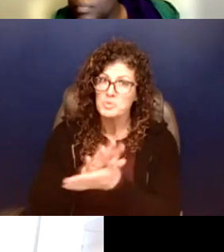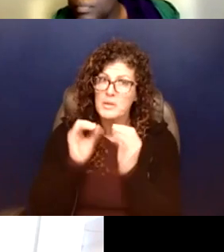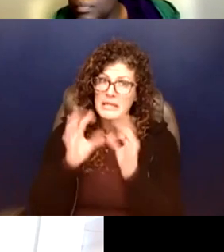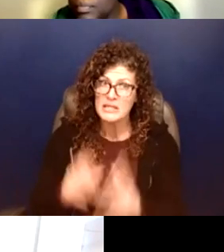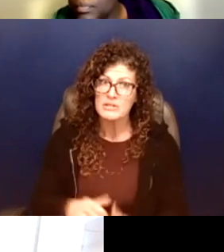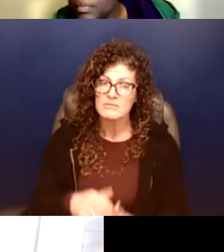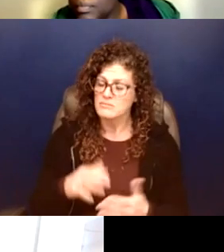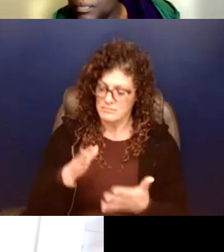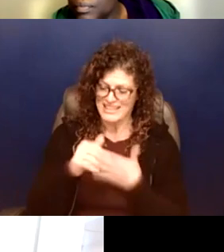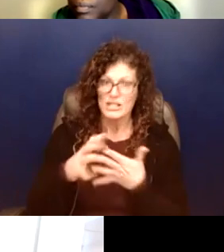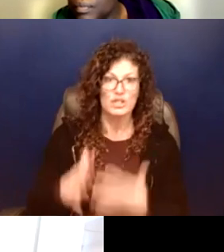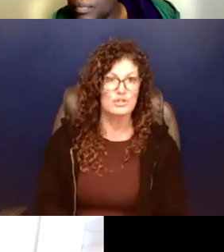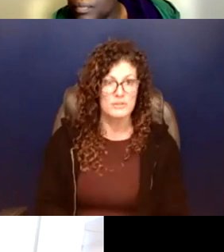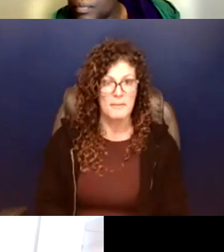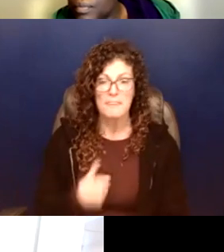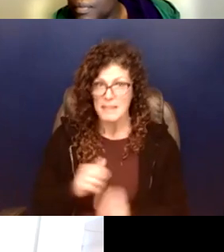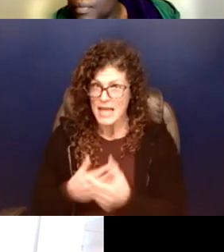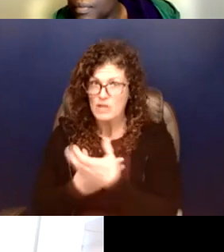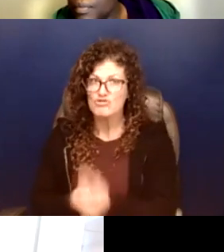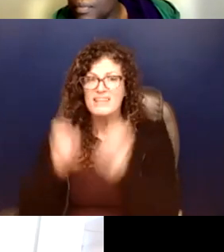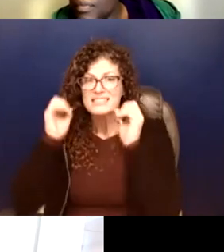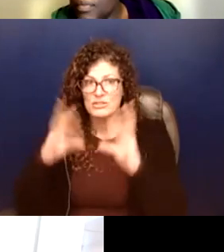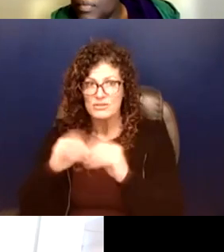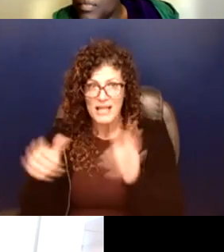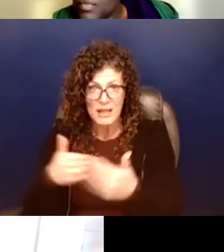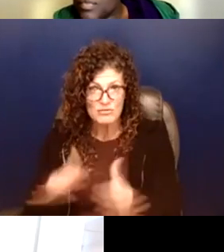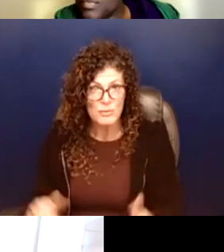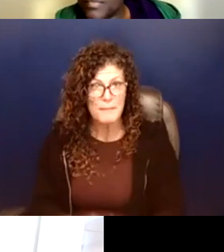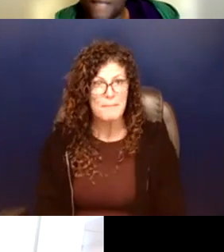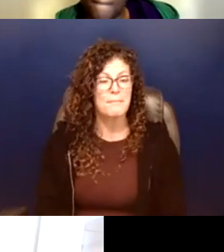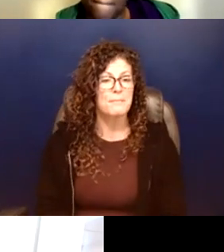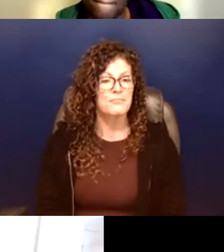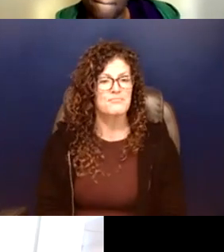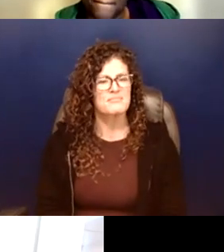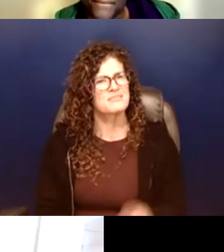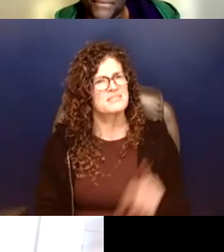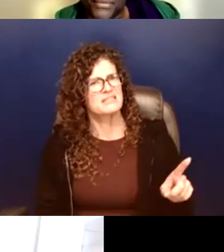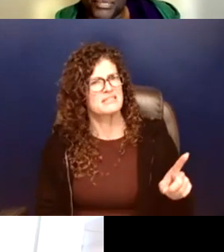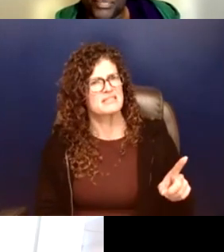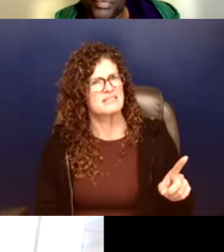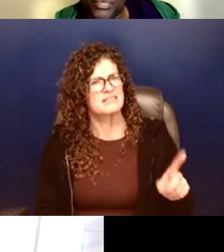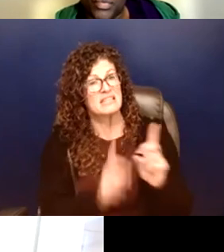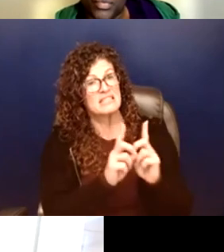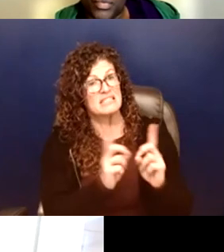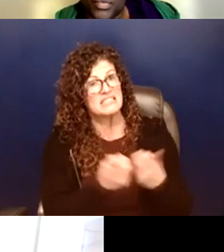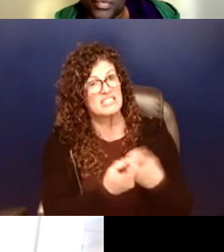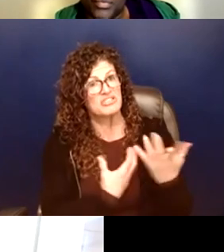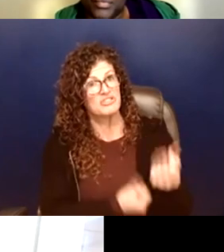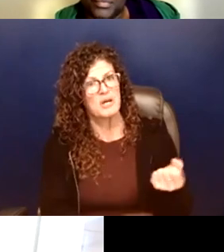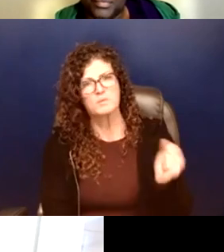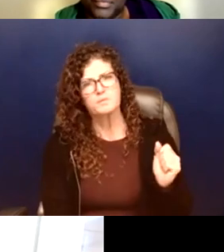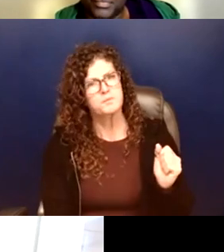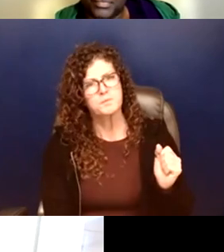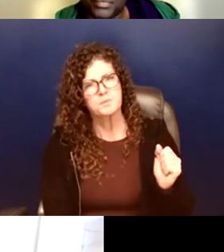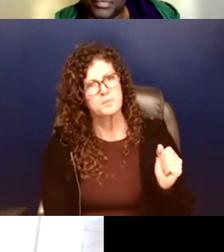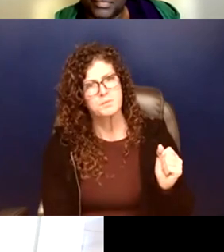able to trust teachers in the classroom. I have not been able to trust the district as a whole. I